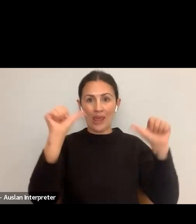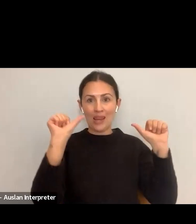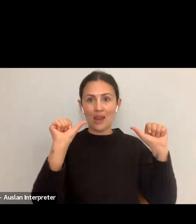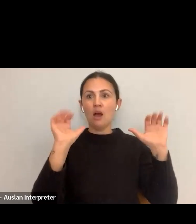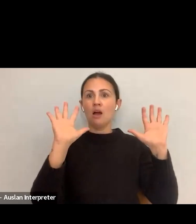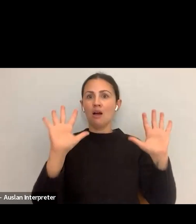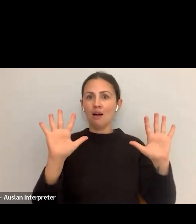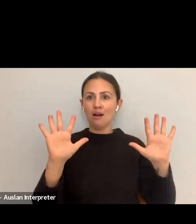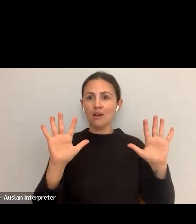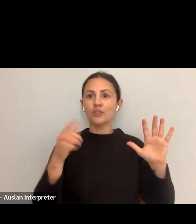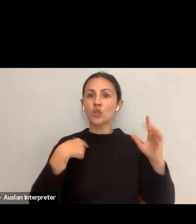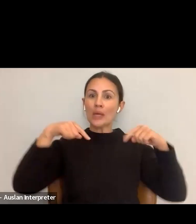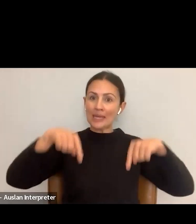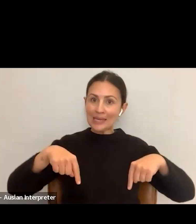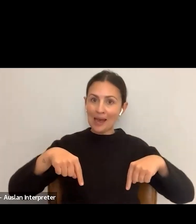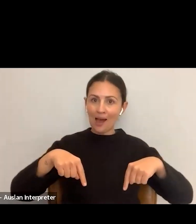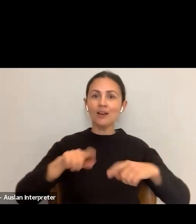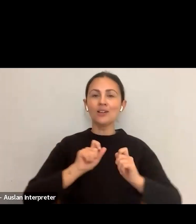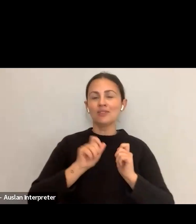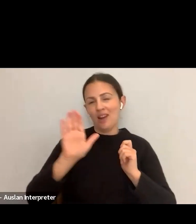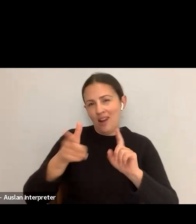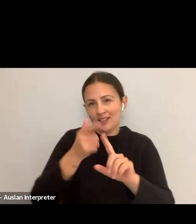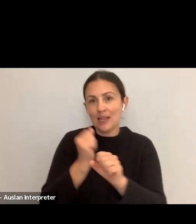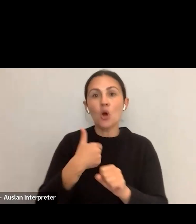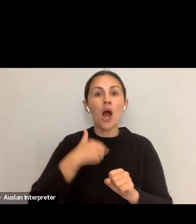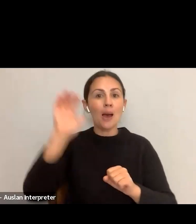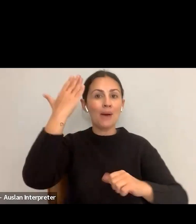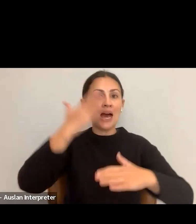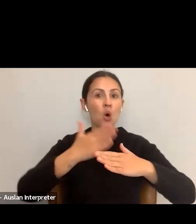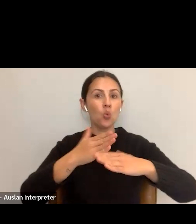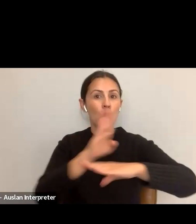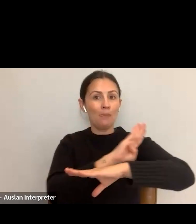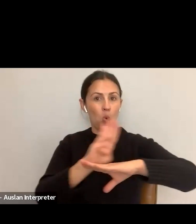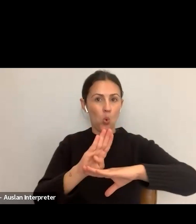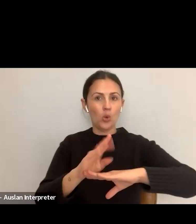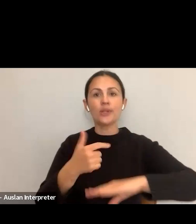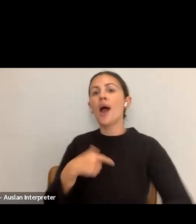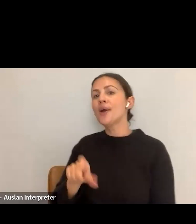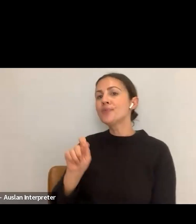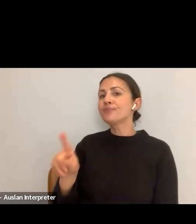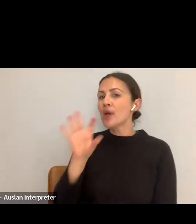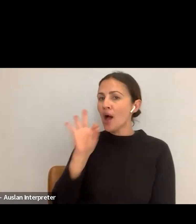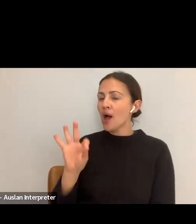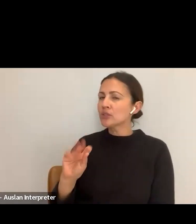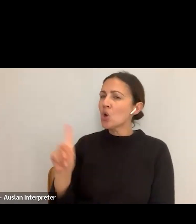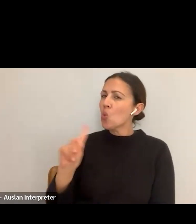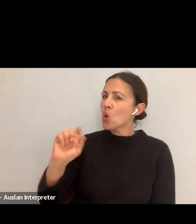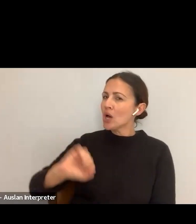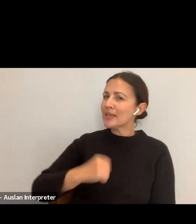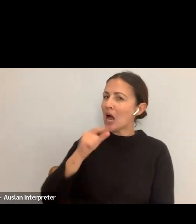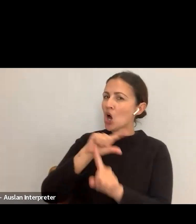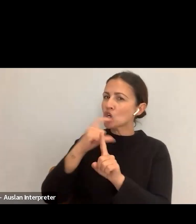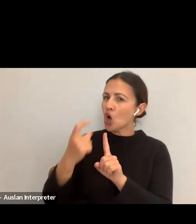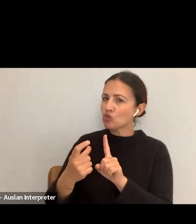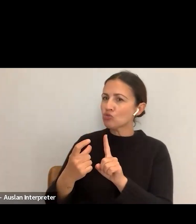our cultural diversity strategy for this organisation? Do we have one? And in non-arts organisations,